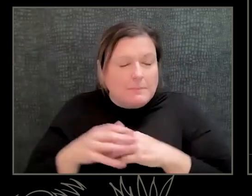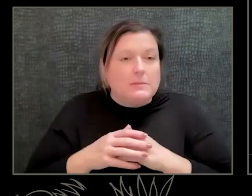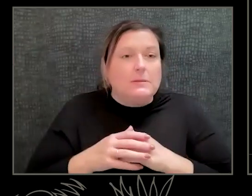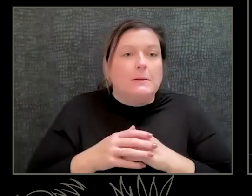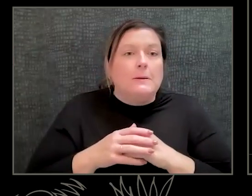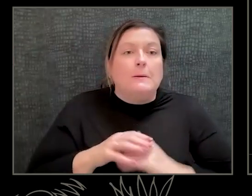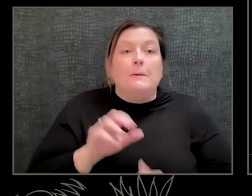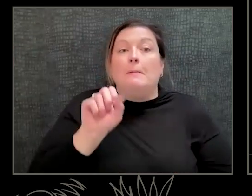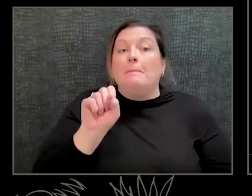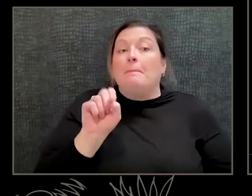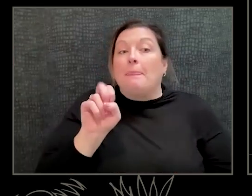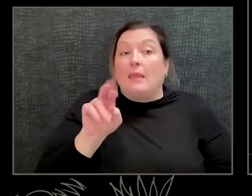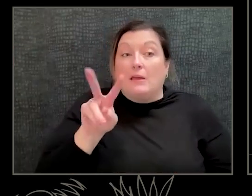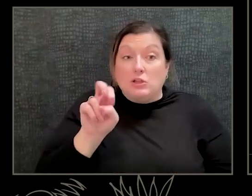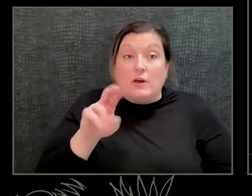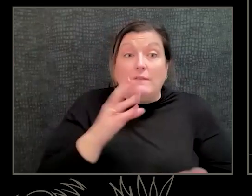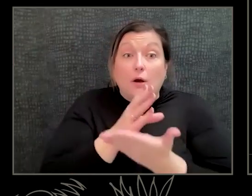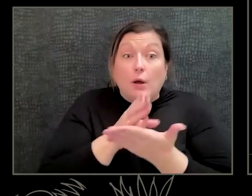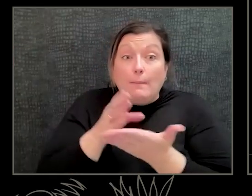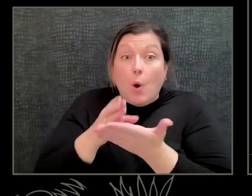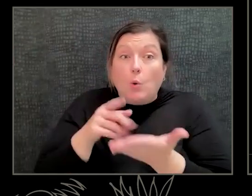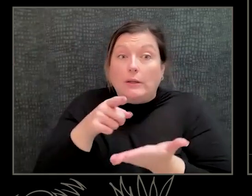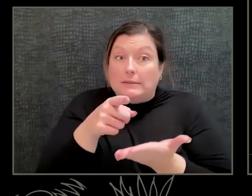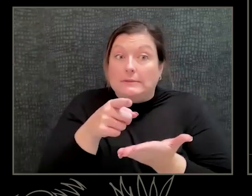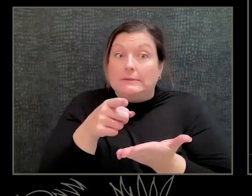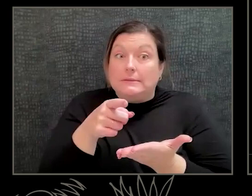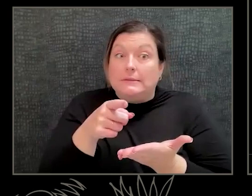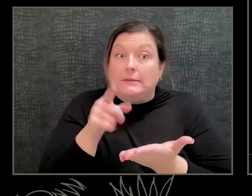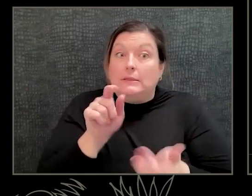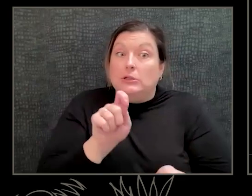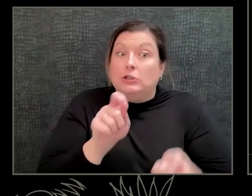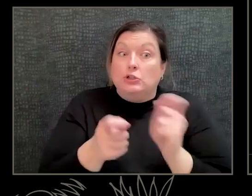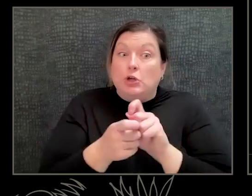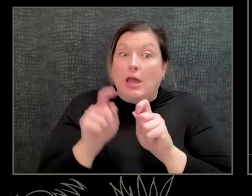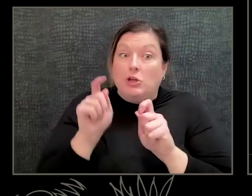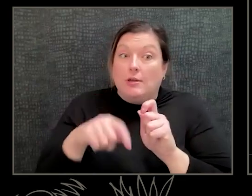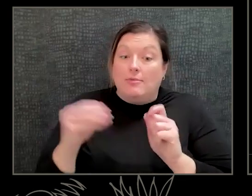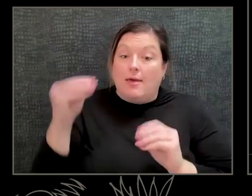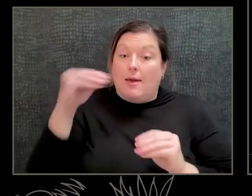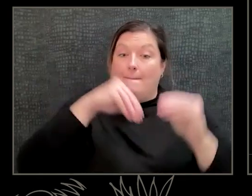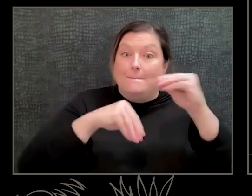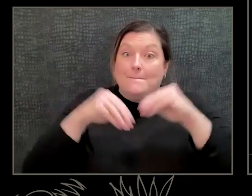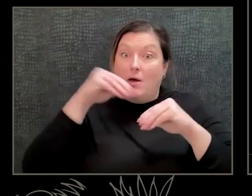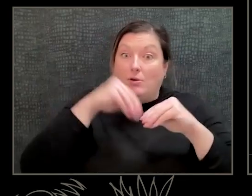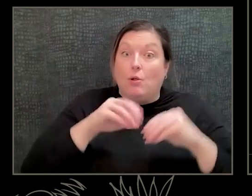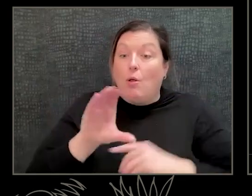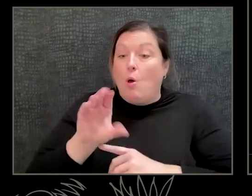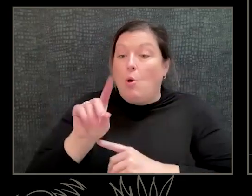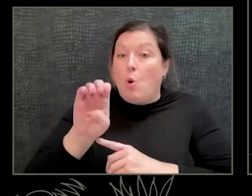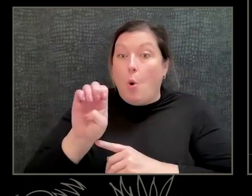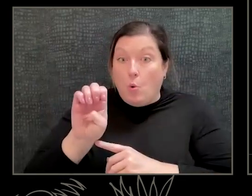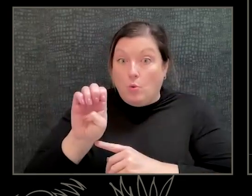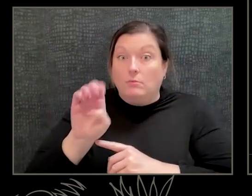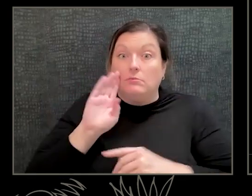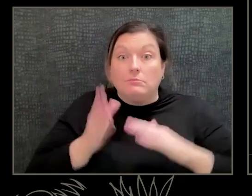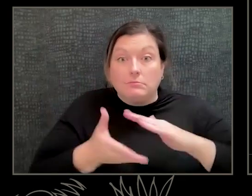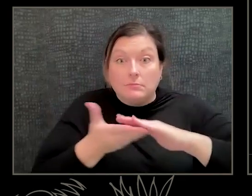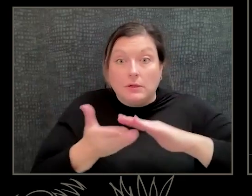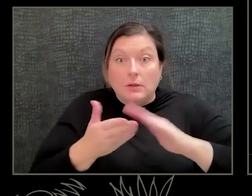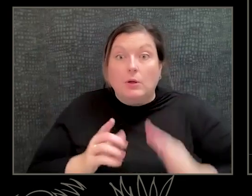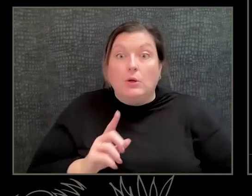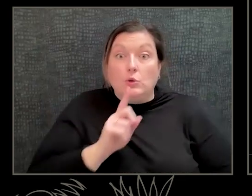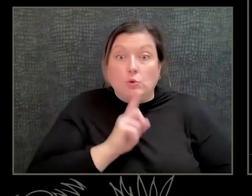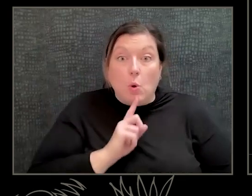Server components change that. They can bundle code that will run solely on the